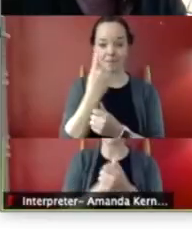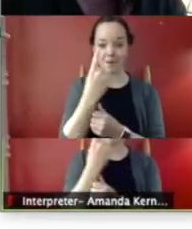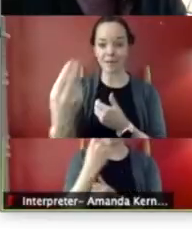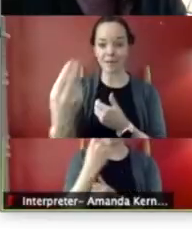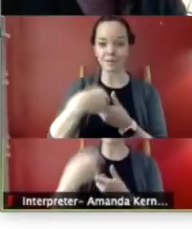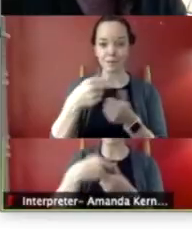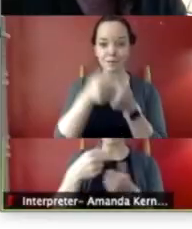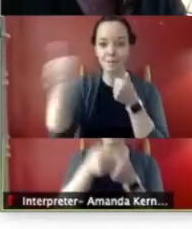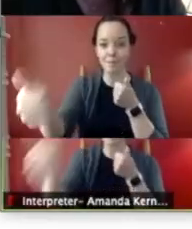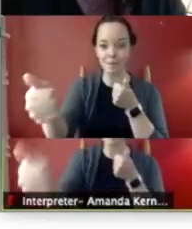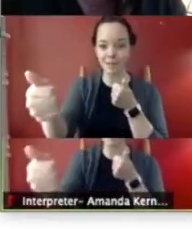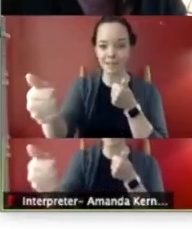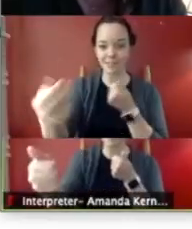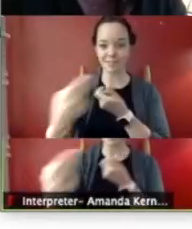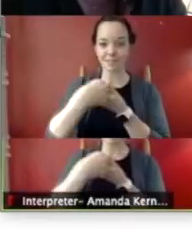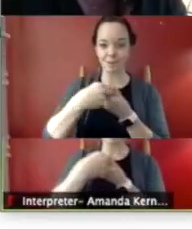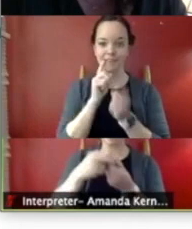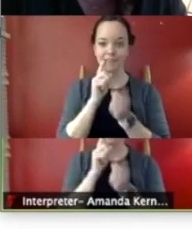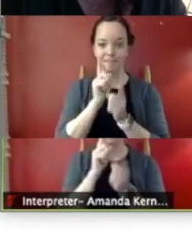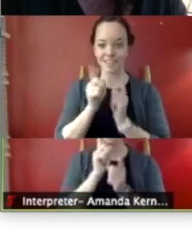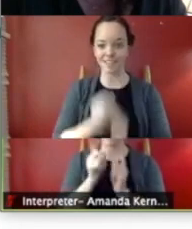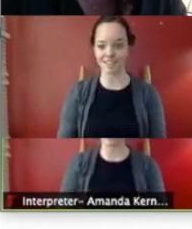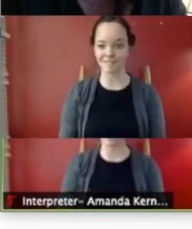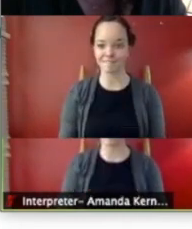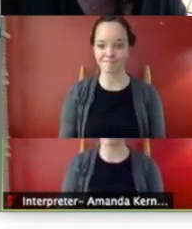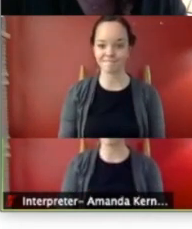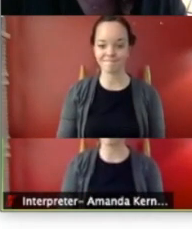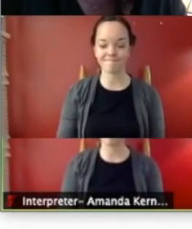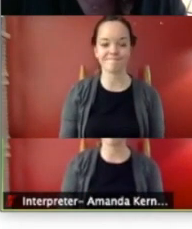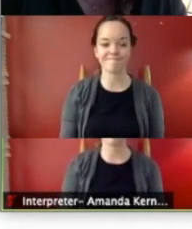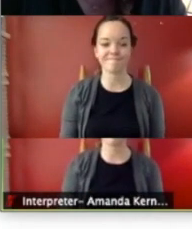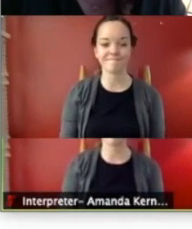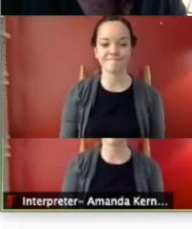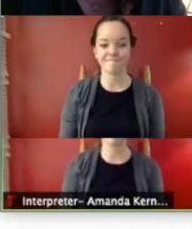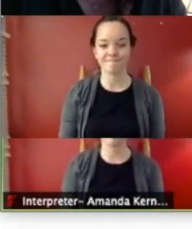this conversation. Next slide.